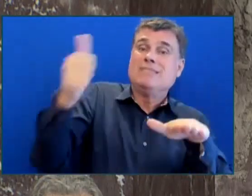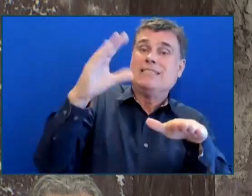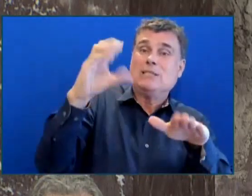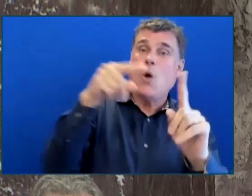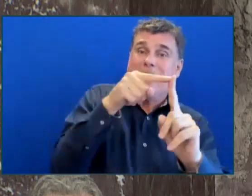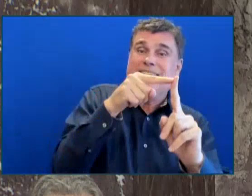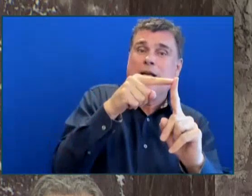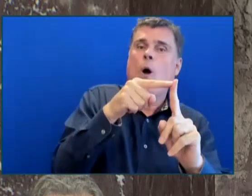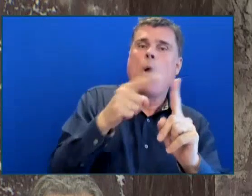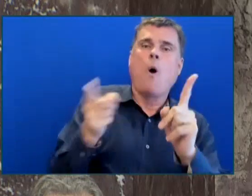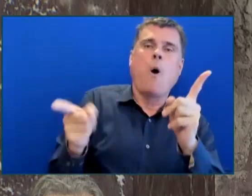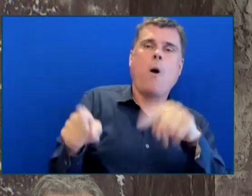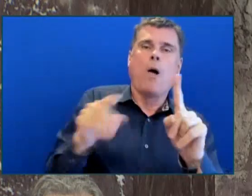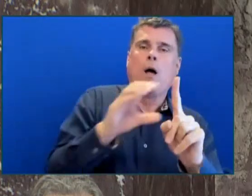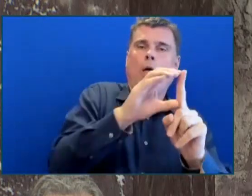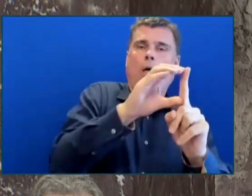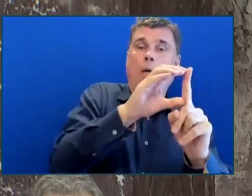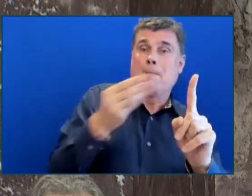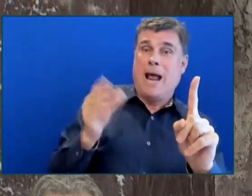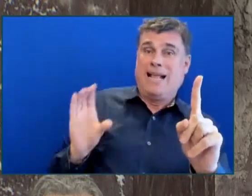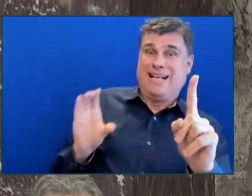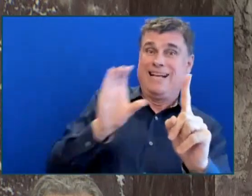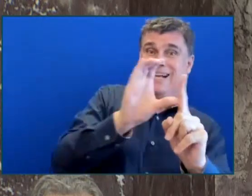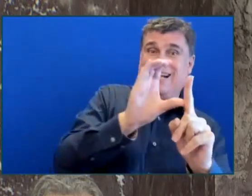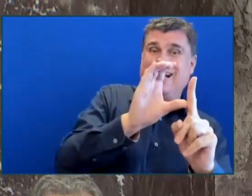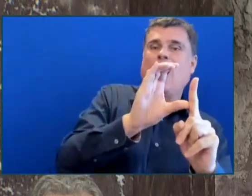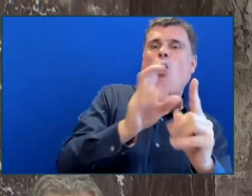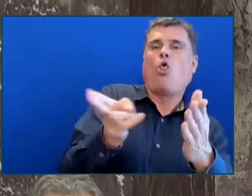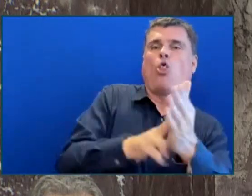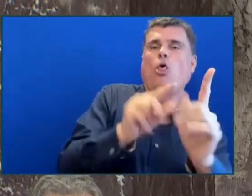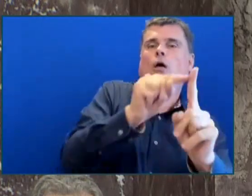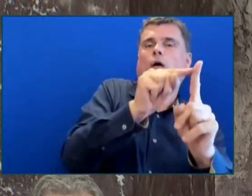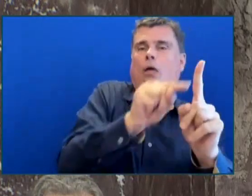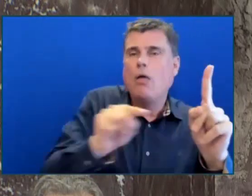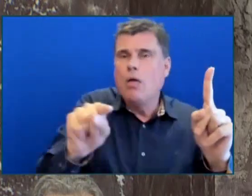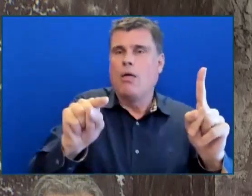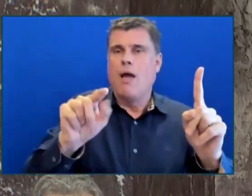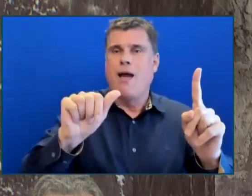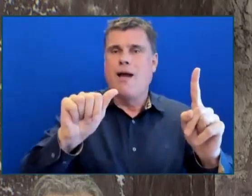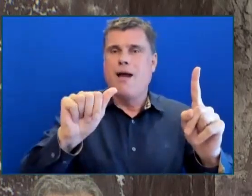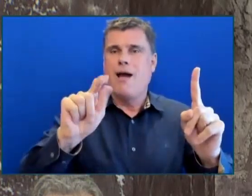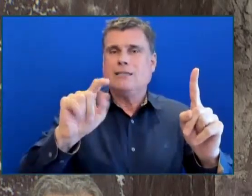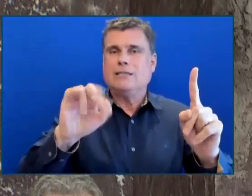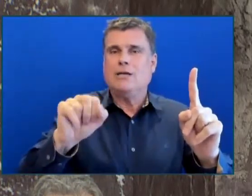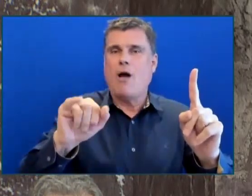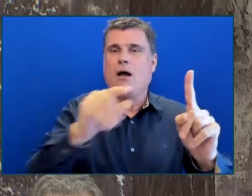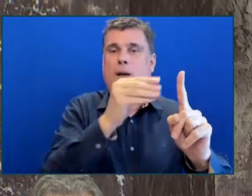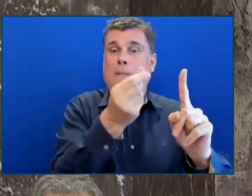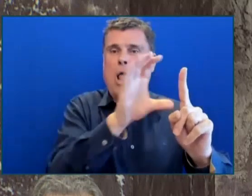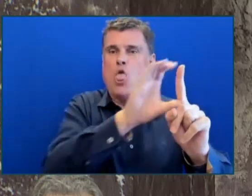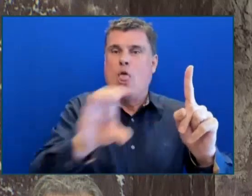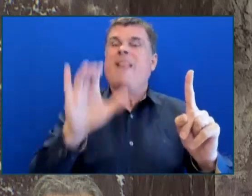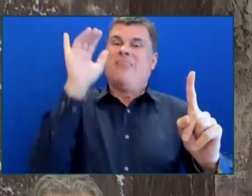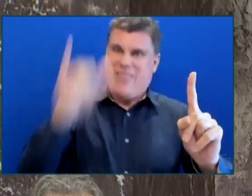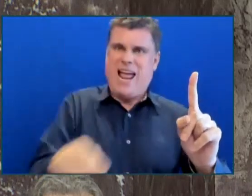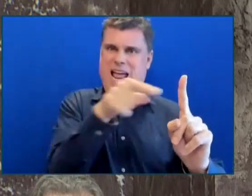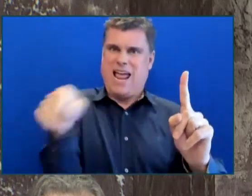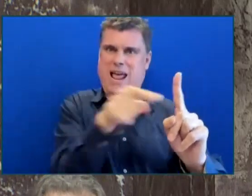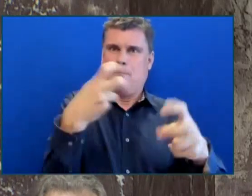to the CEO of Aterra. That, I think, is the core of the issue, Honourable Speaker, and that's why we felt the report needed to be made public.